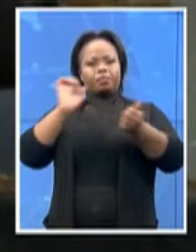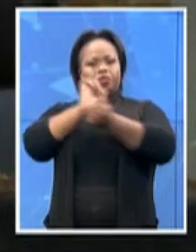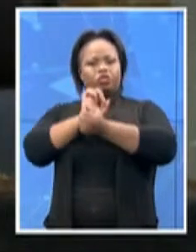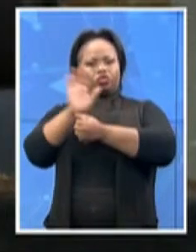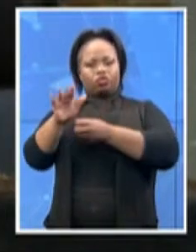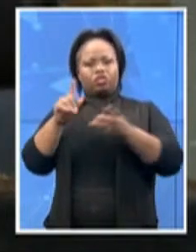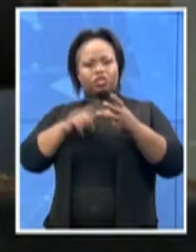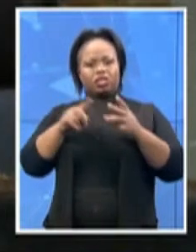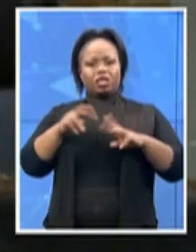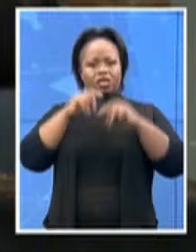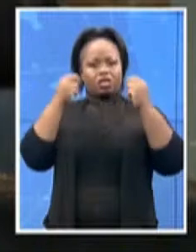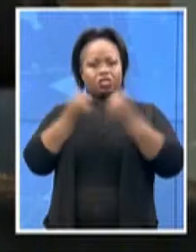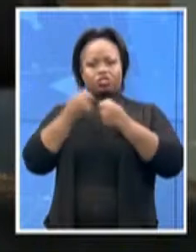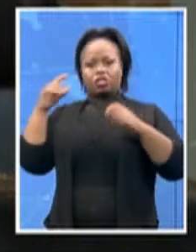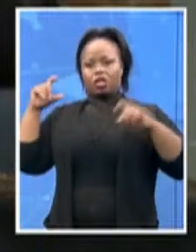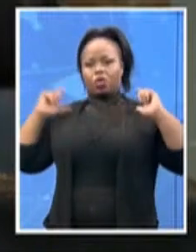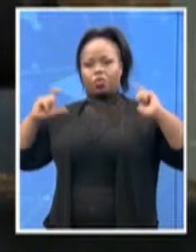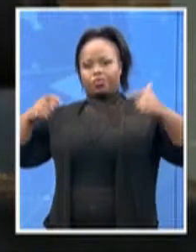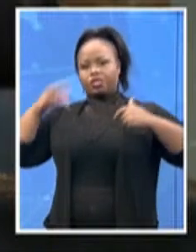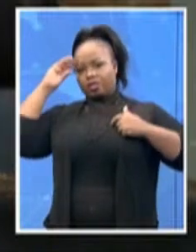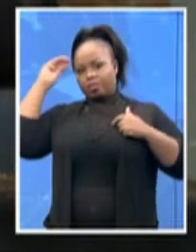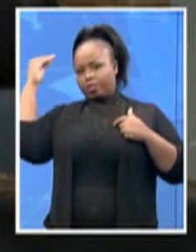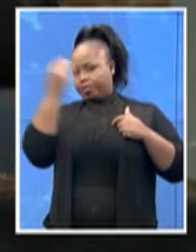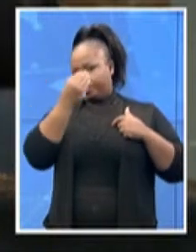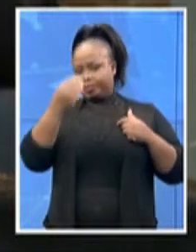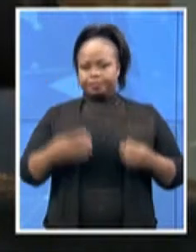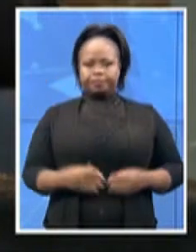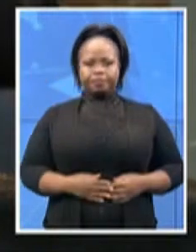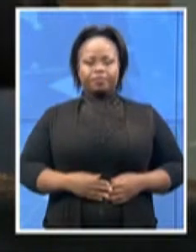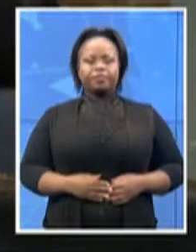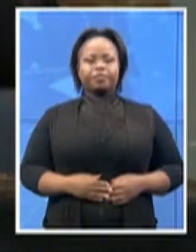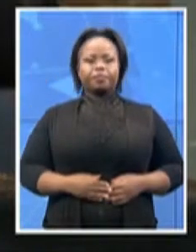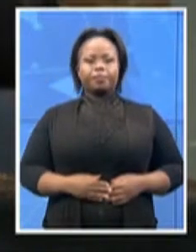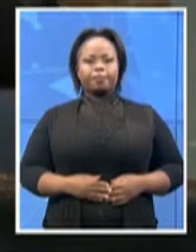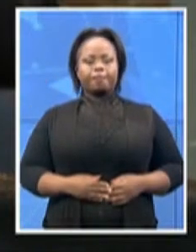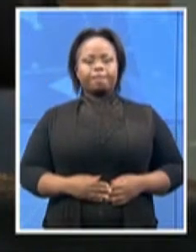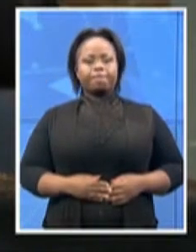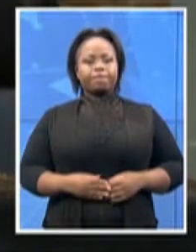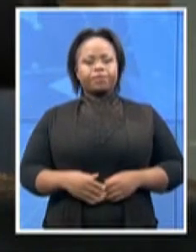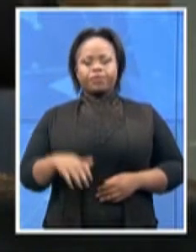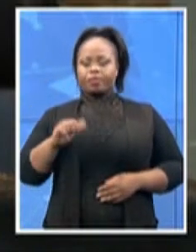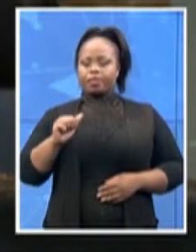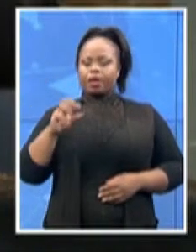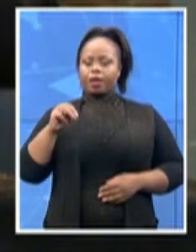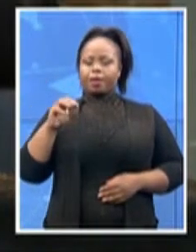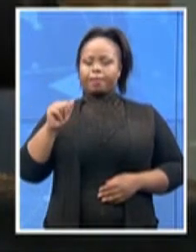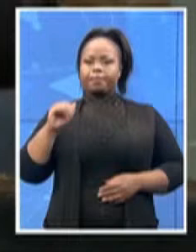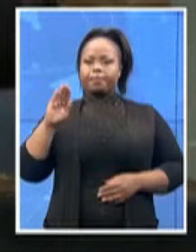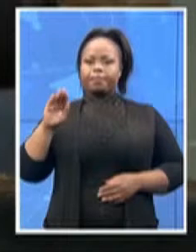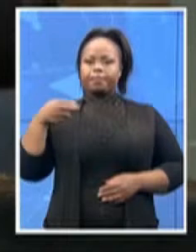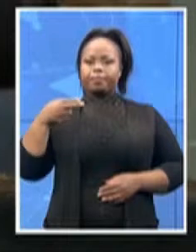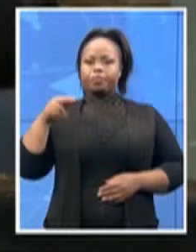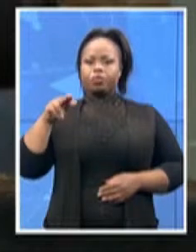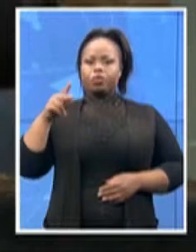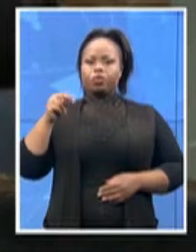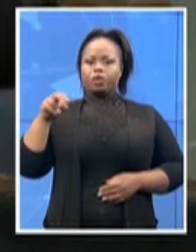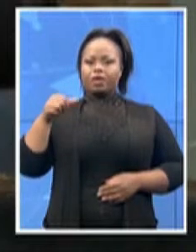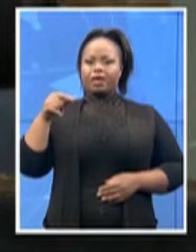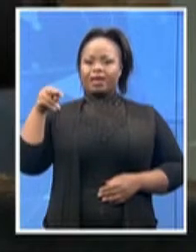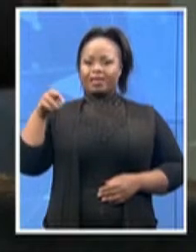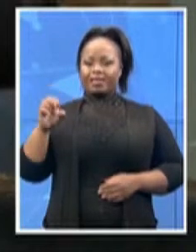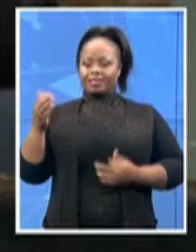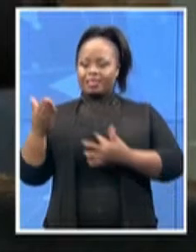Amabungani's case. Once the High Court concluded that the code could not be read as obliging disclosure